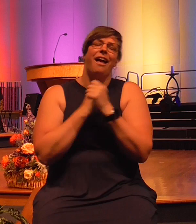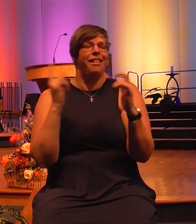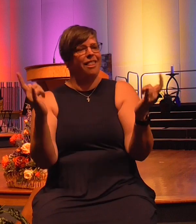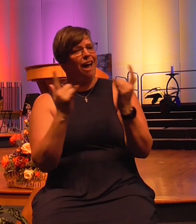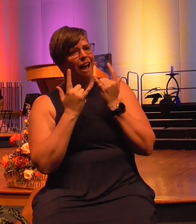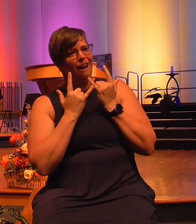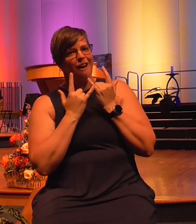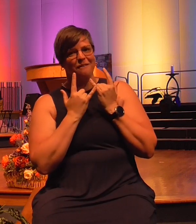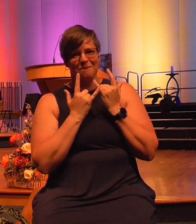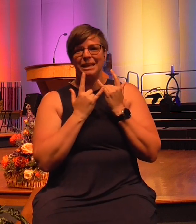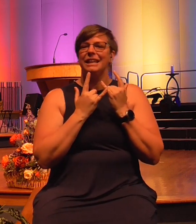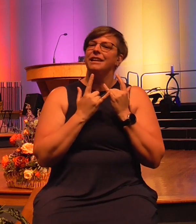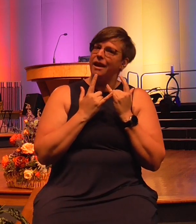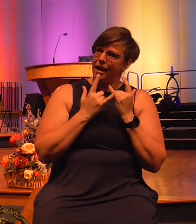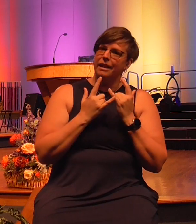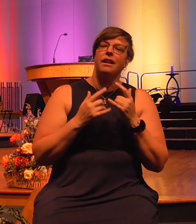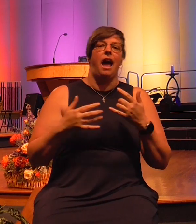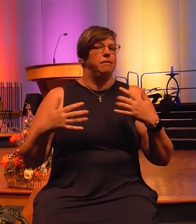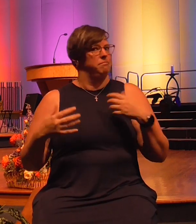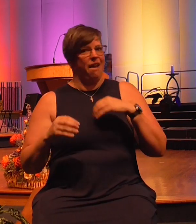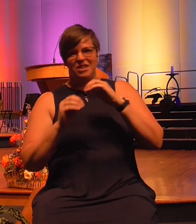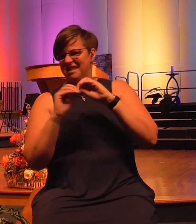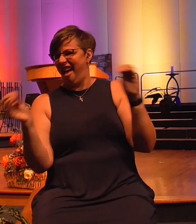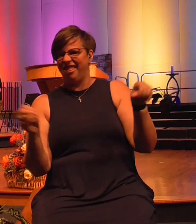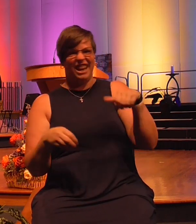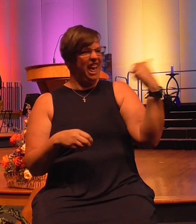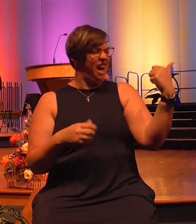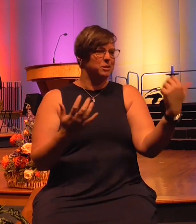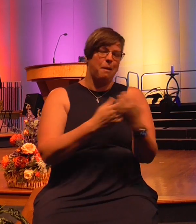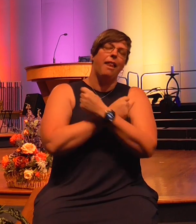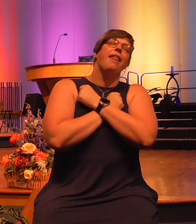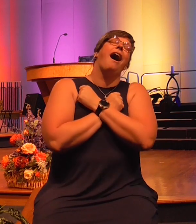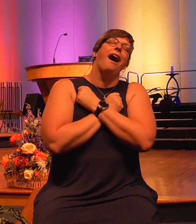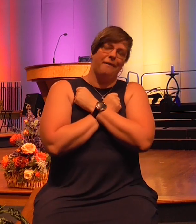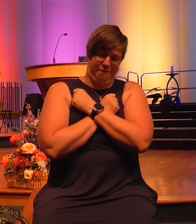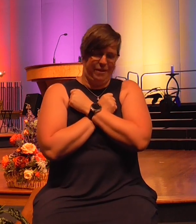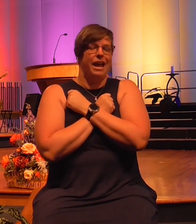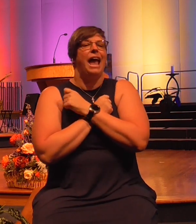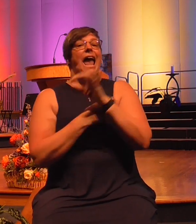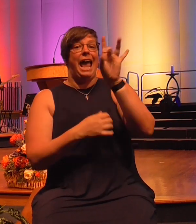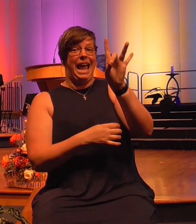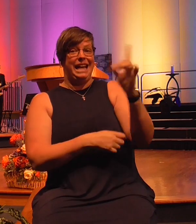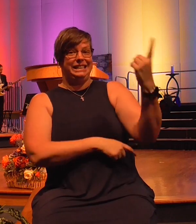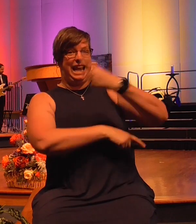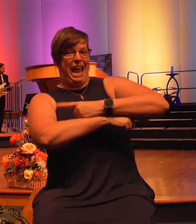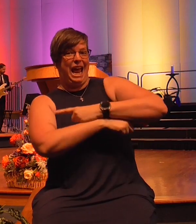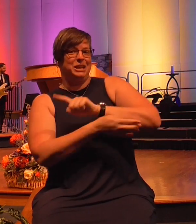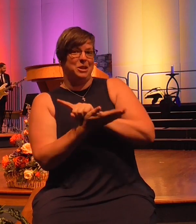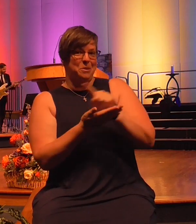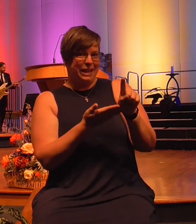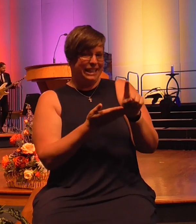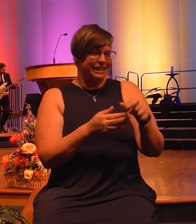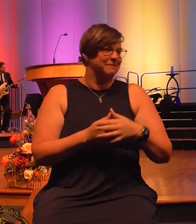hold me, love me. I ain't got nothing but love, babe.